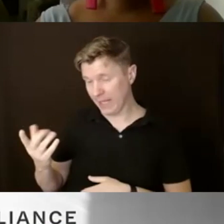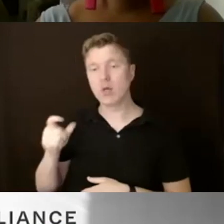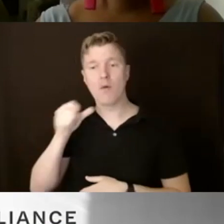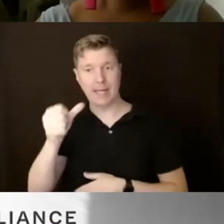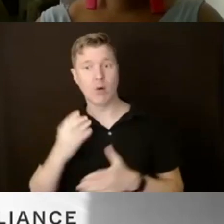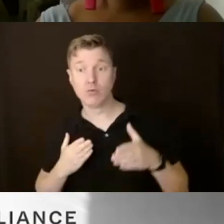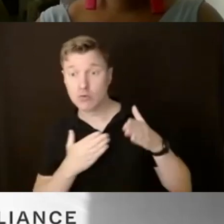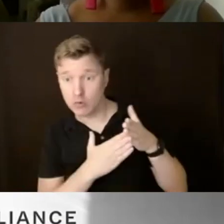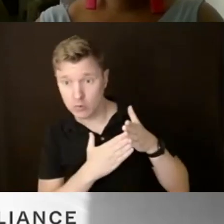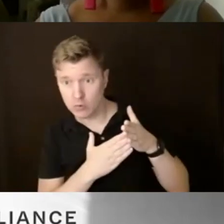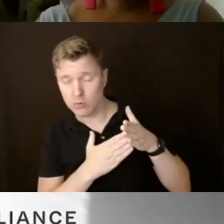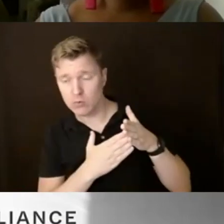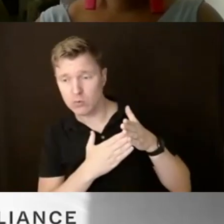action.